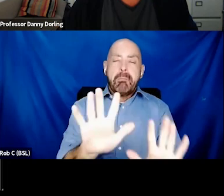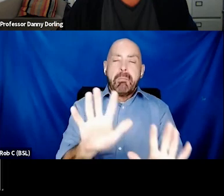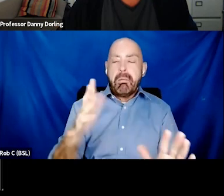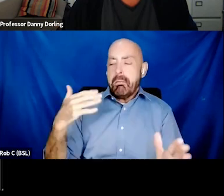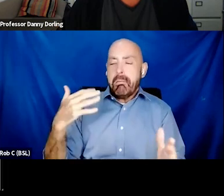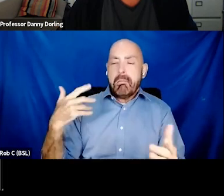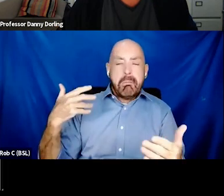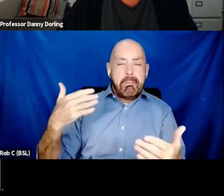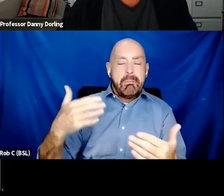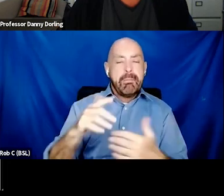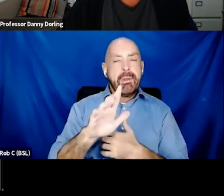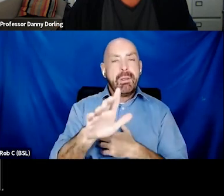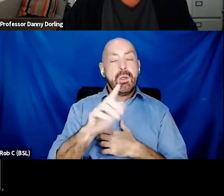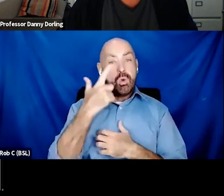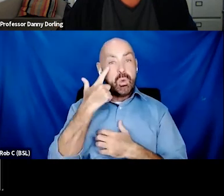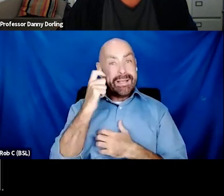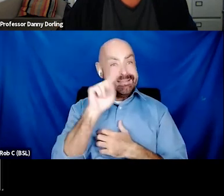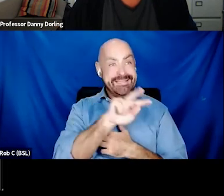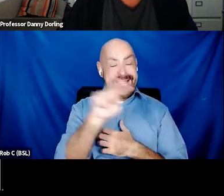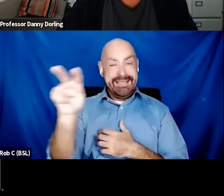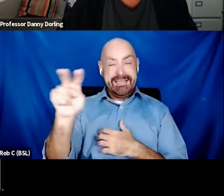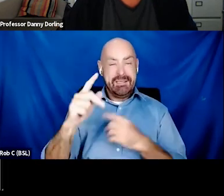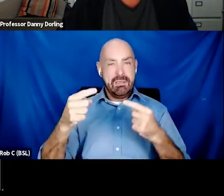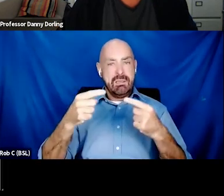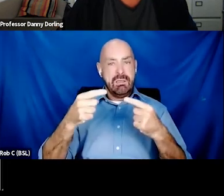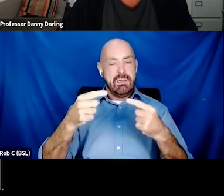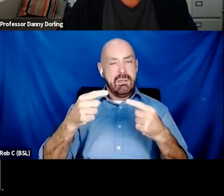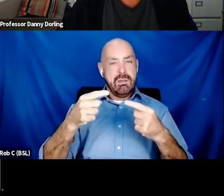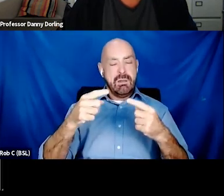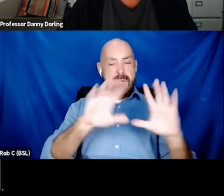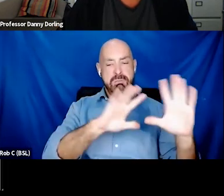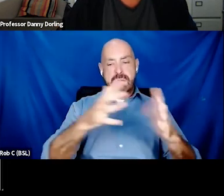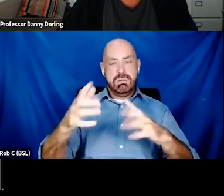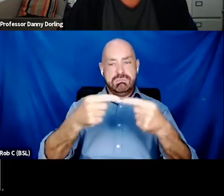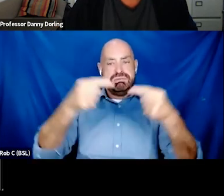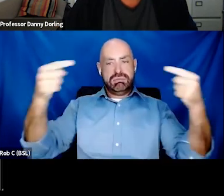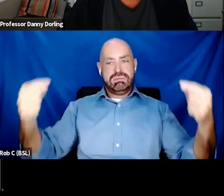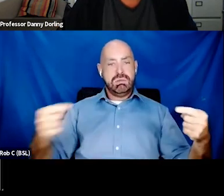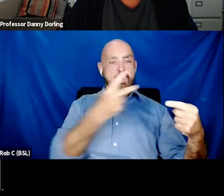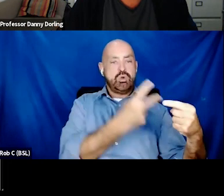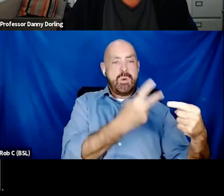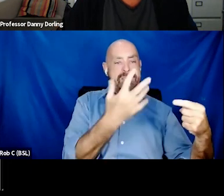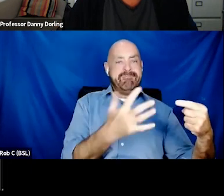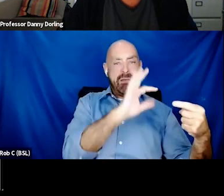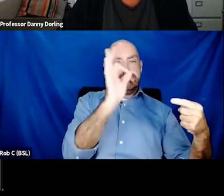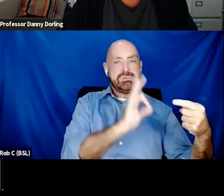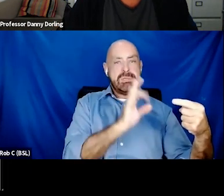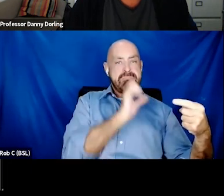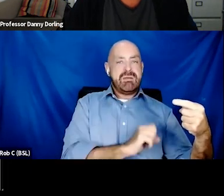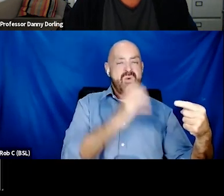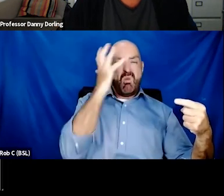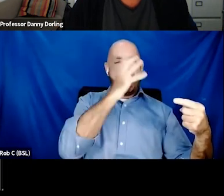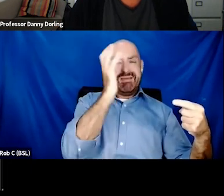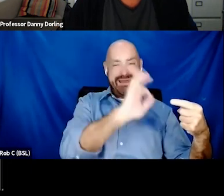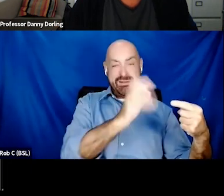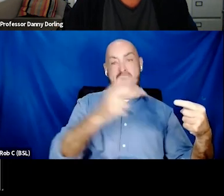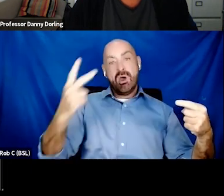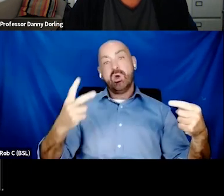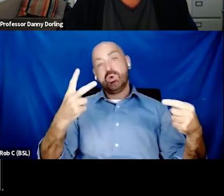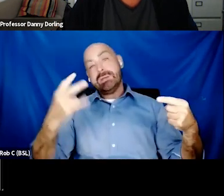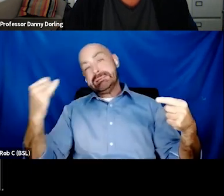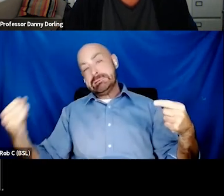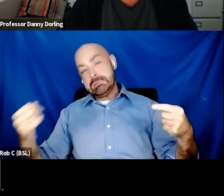And in a way, you can also see the polarization of the population. 25% of men not worried at all, 26% of men somewhat